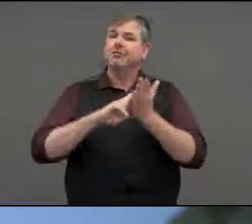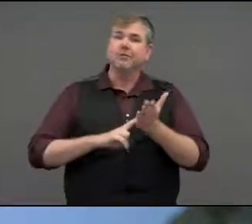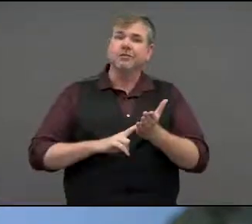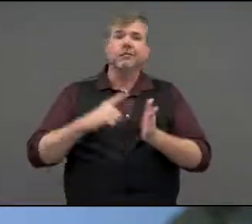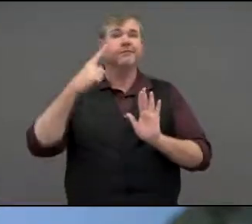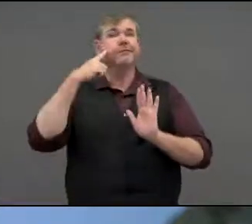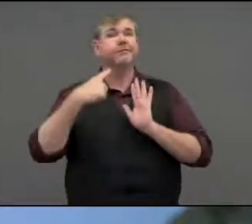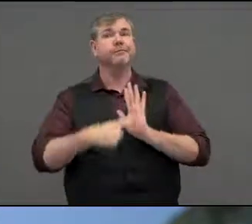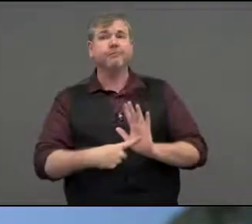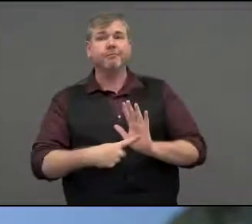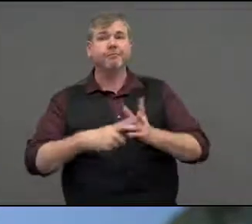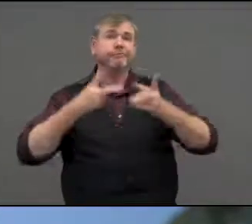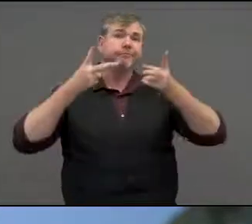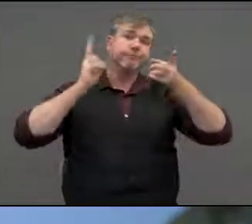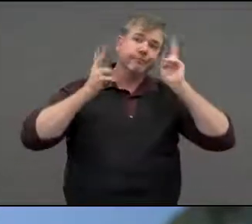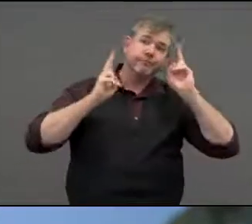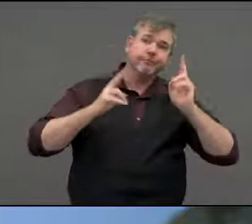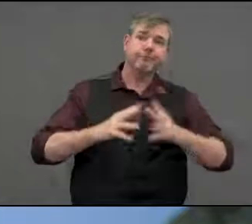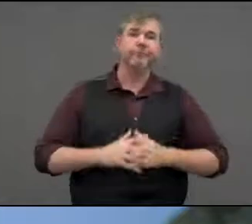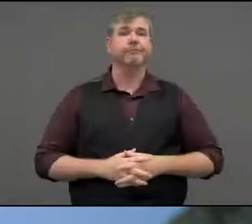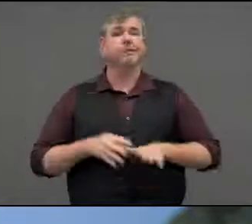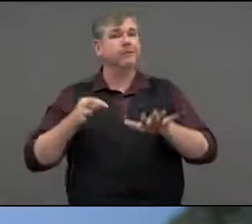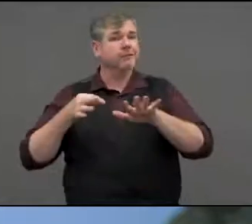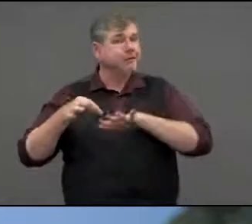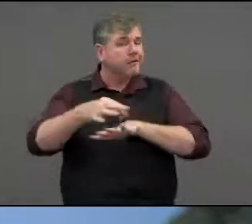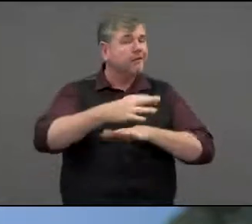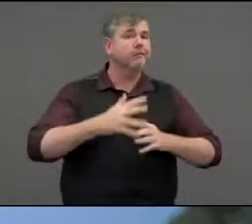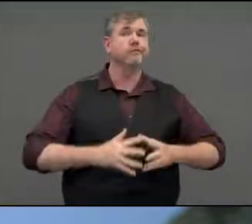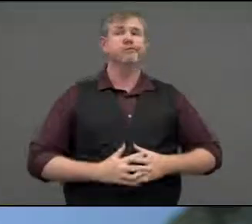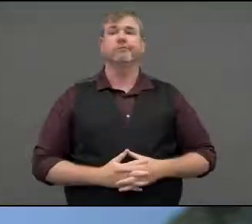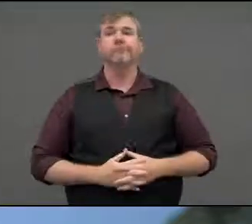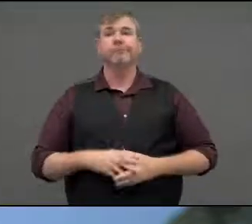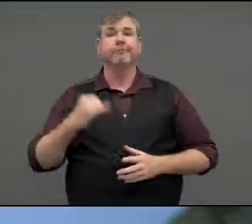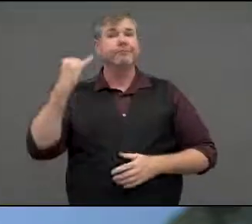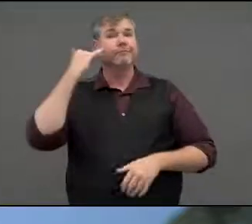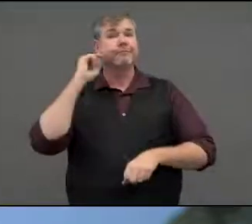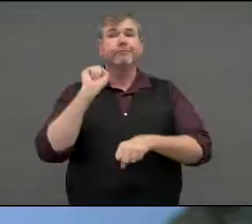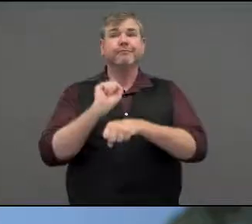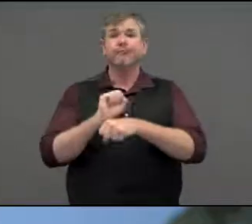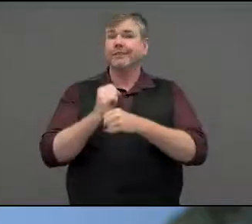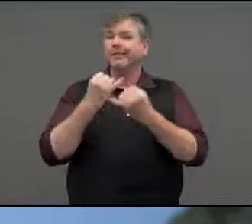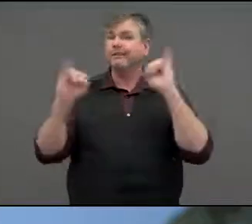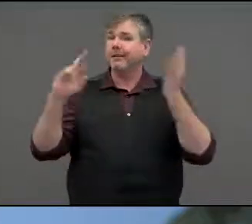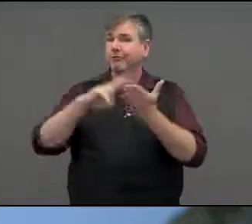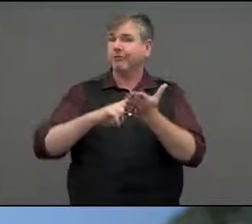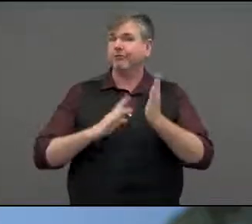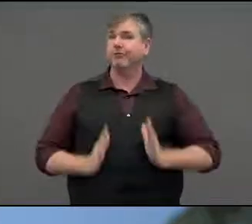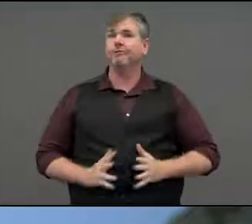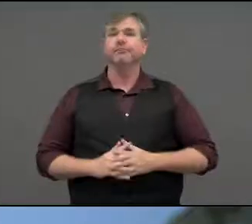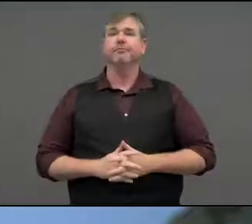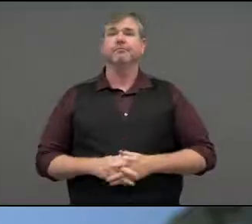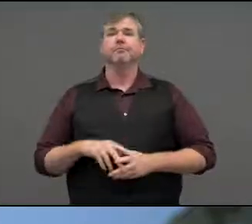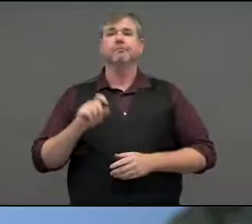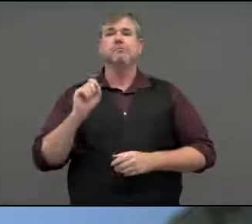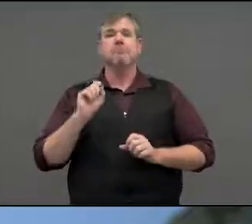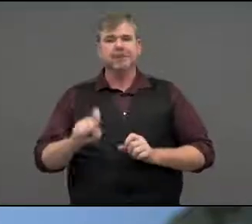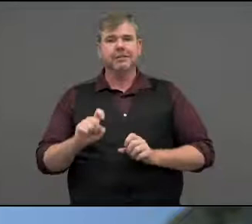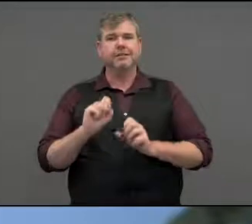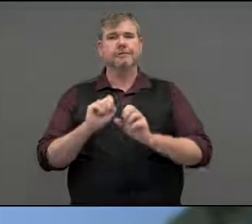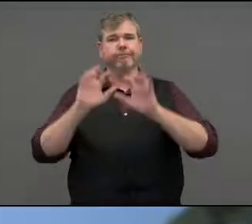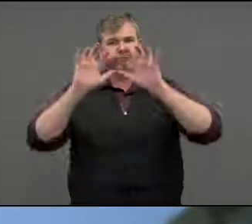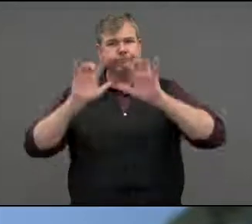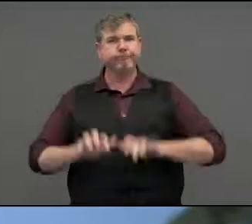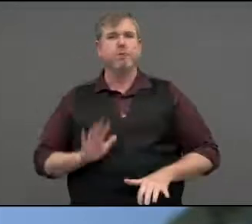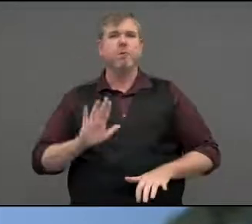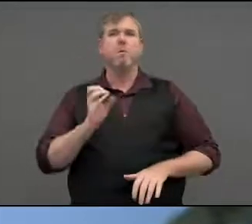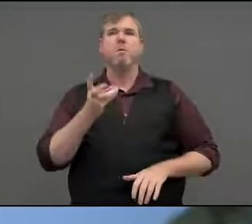hairdressers, nail salon techs. If you're an independent contractor, you would be required to generate your own social distancing protocol and to